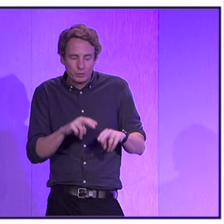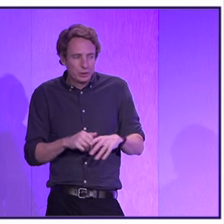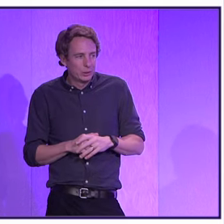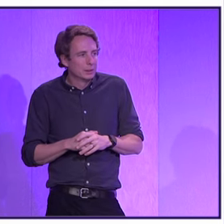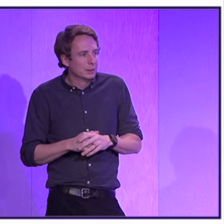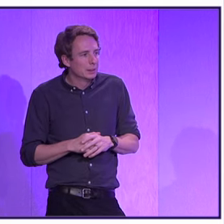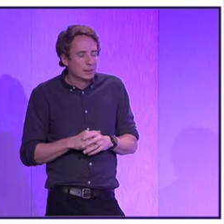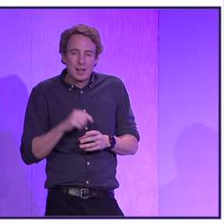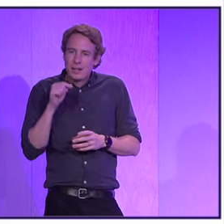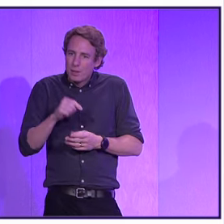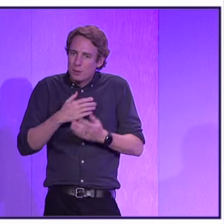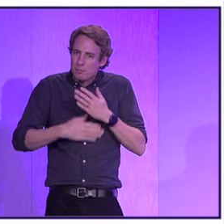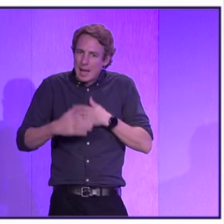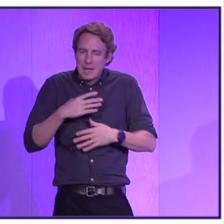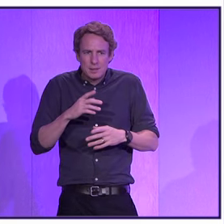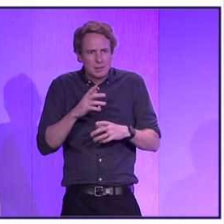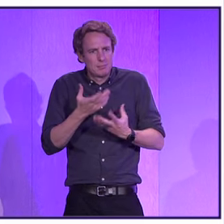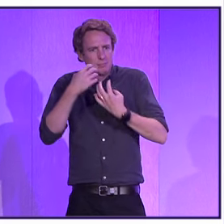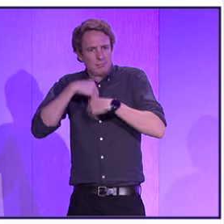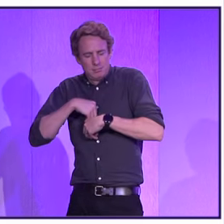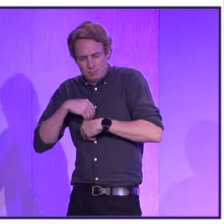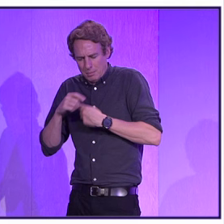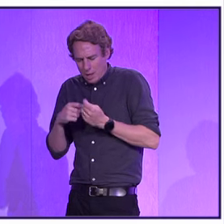behaviours and practices, they then become our tools for learning.